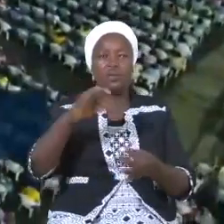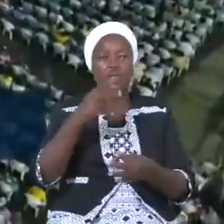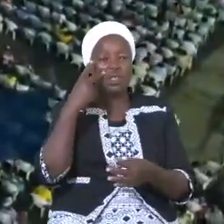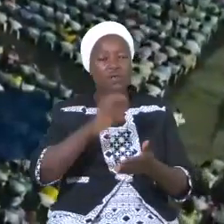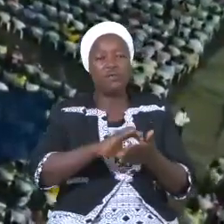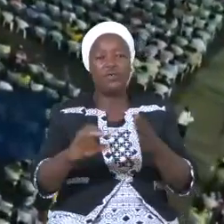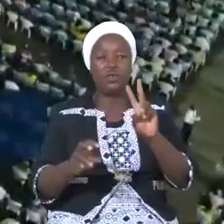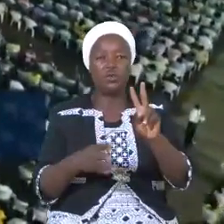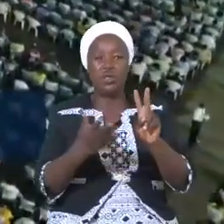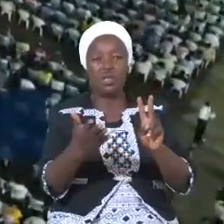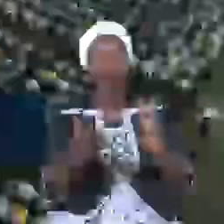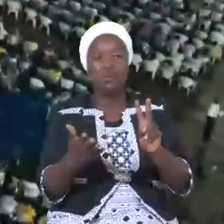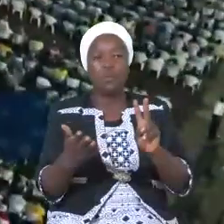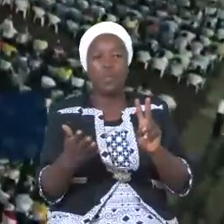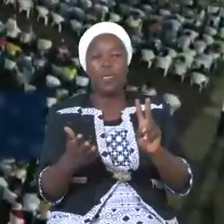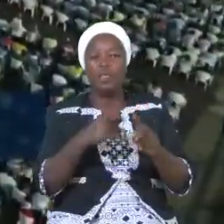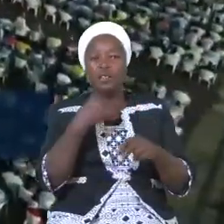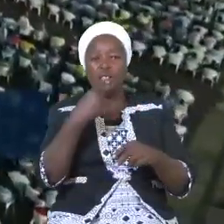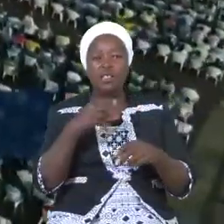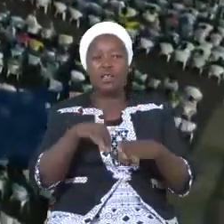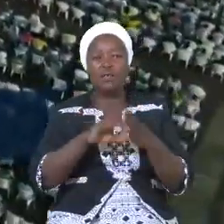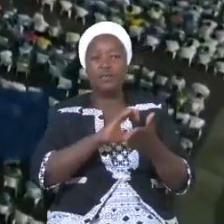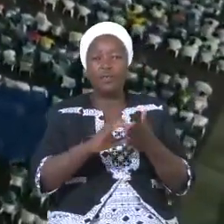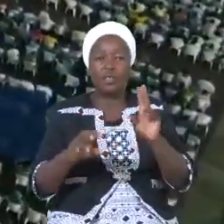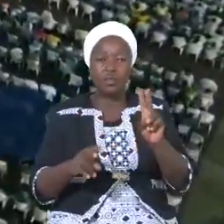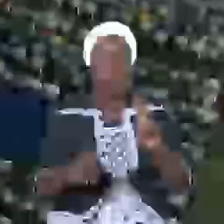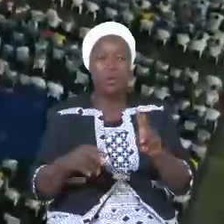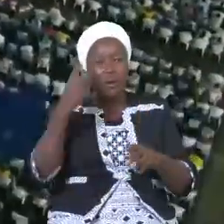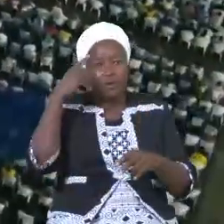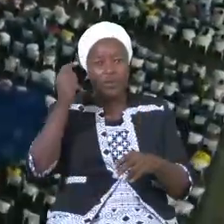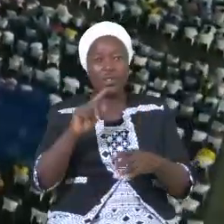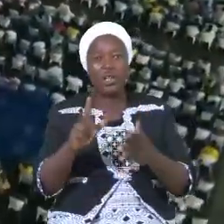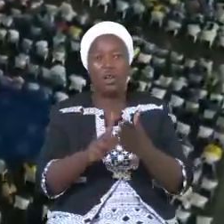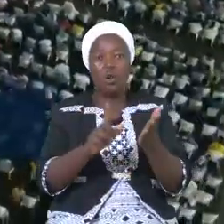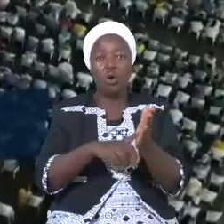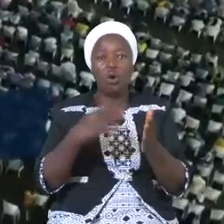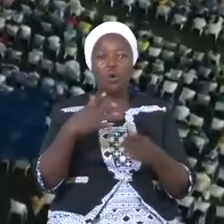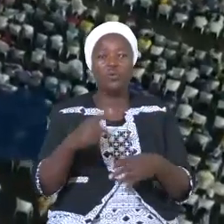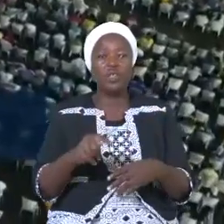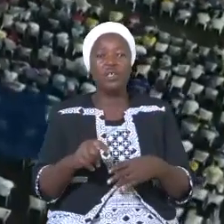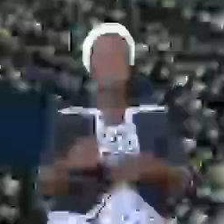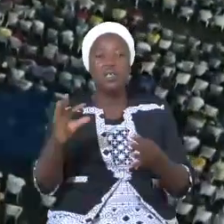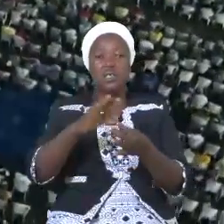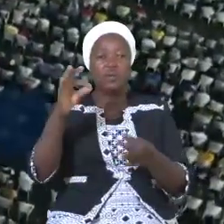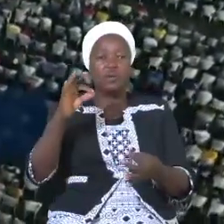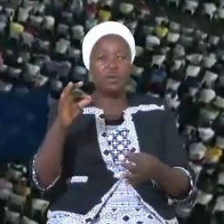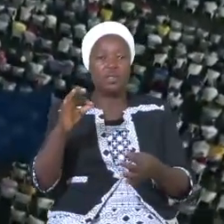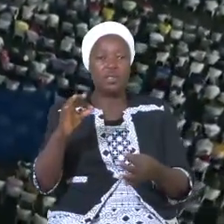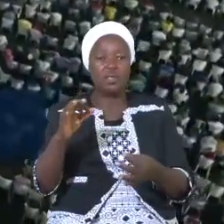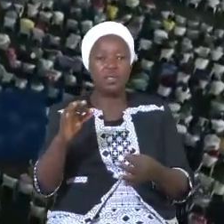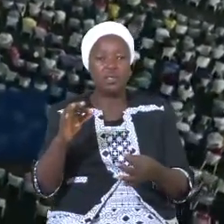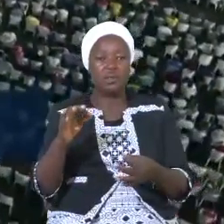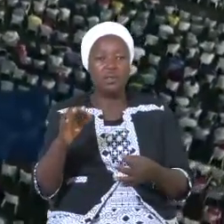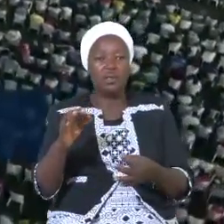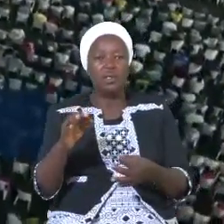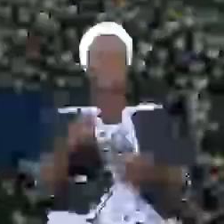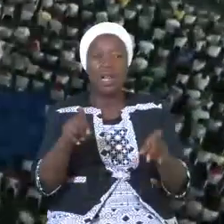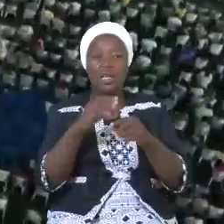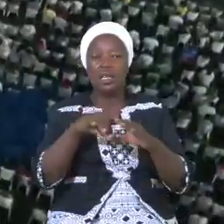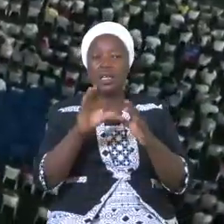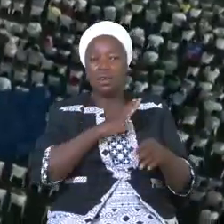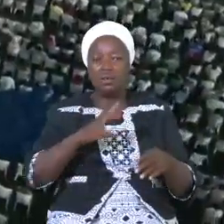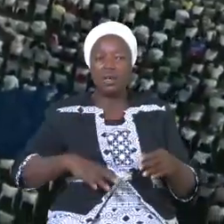there it says in verse 2 for the law of the spirit of life in christ jesus